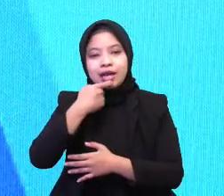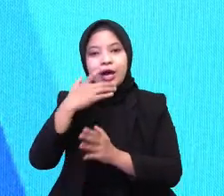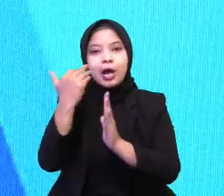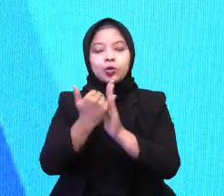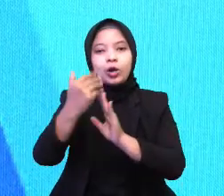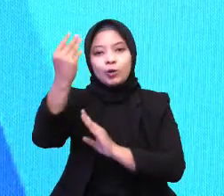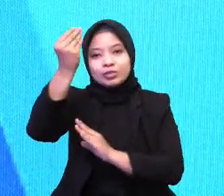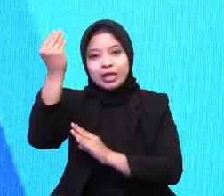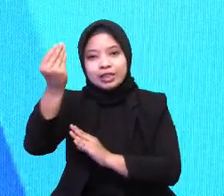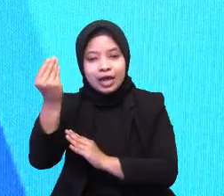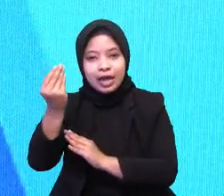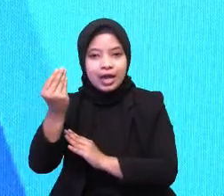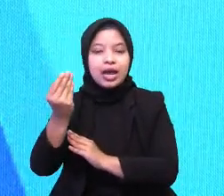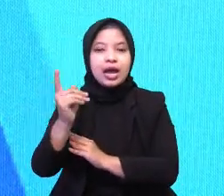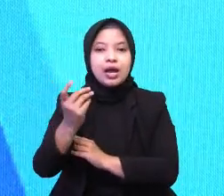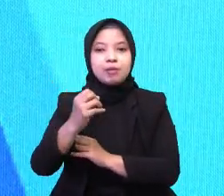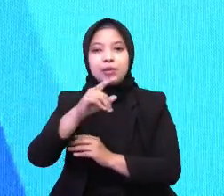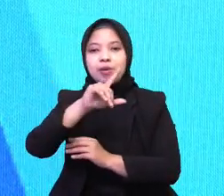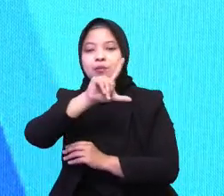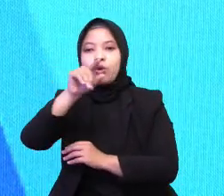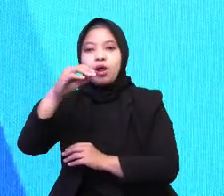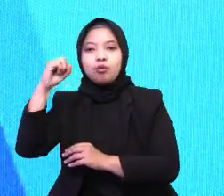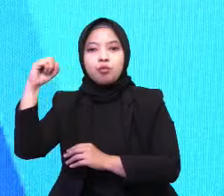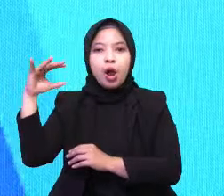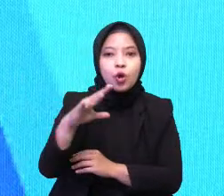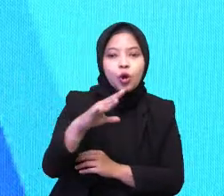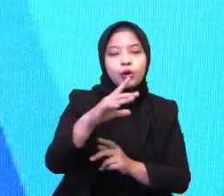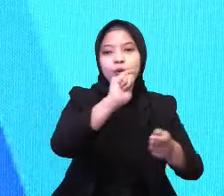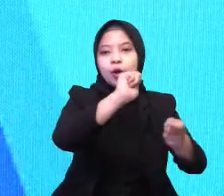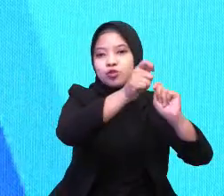in Indonesia during the month of Ramadan and Idul Fitri.